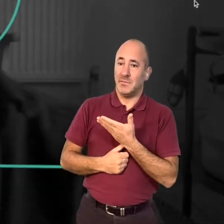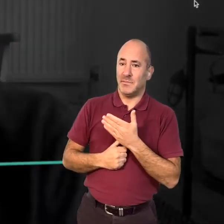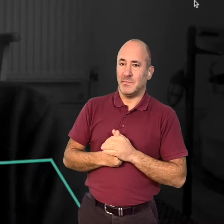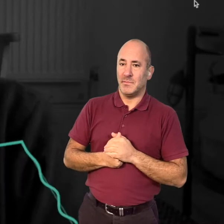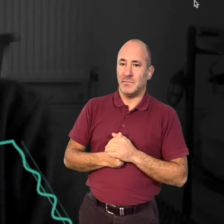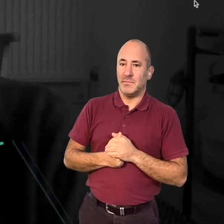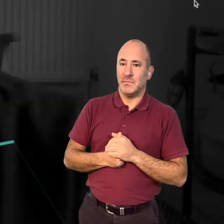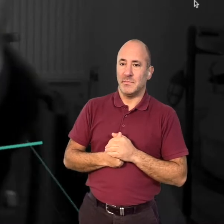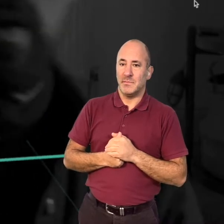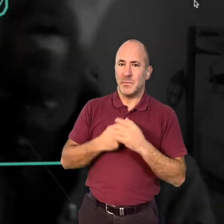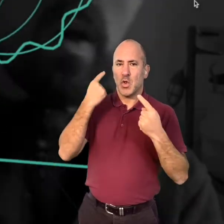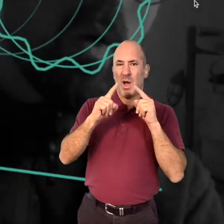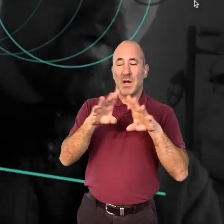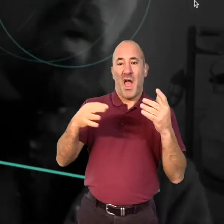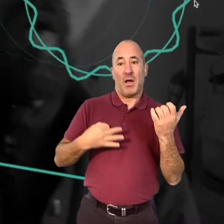noise.